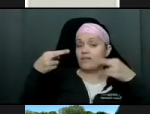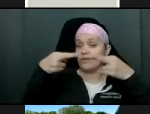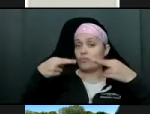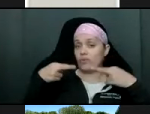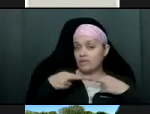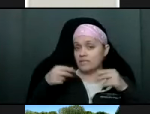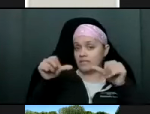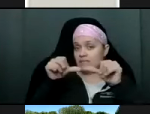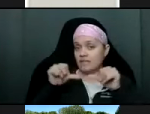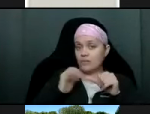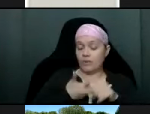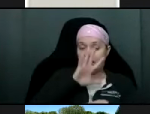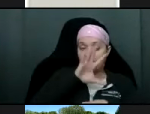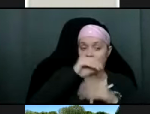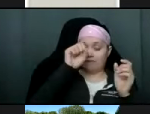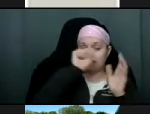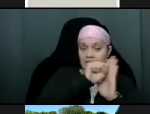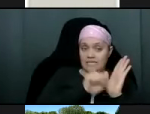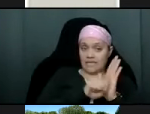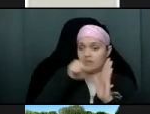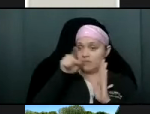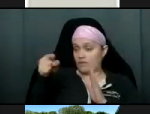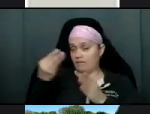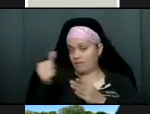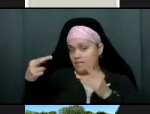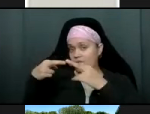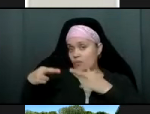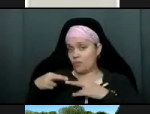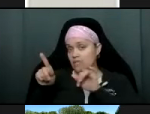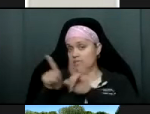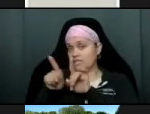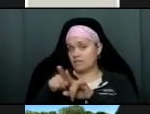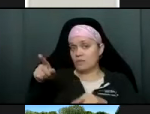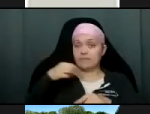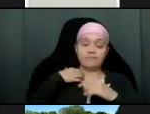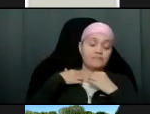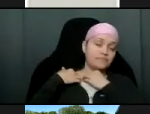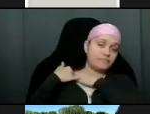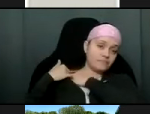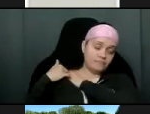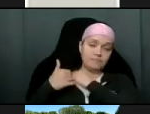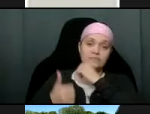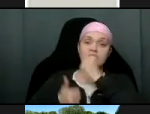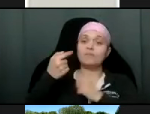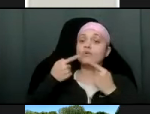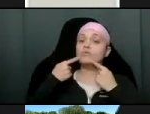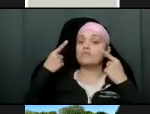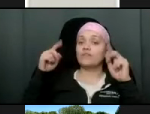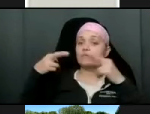We have 50 states. Well, they've got several regions as well. The most famous region